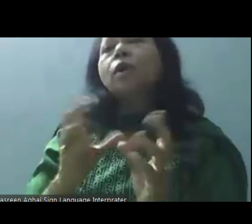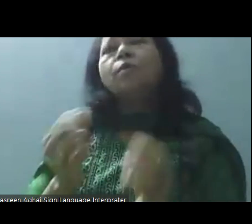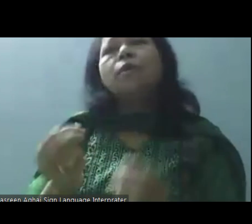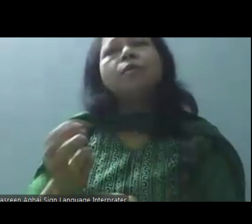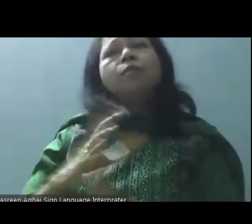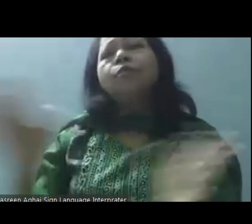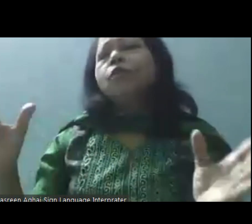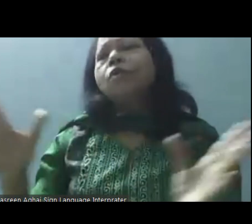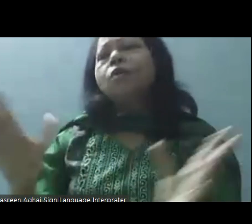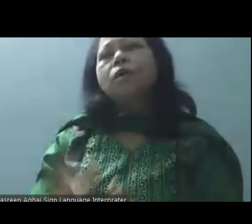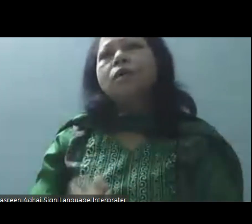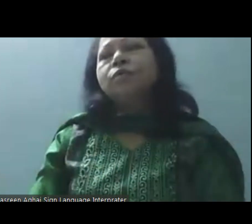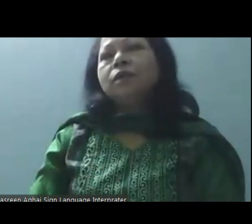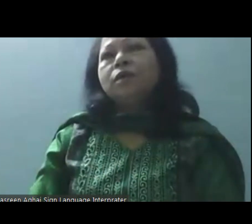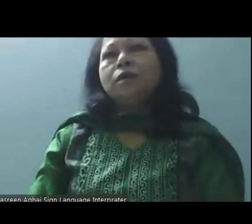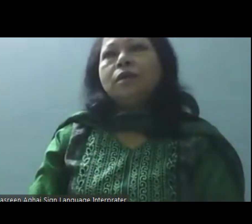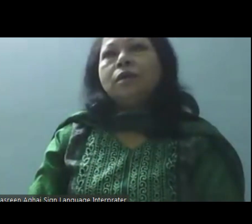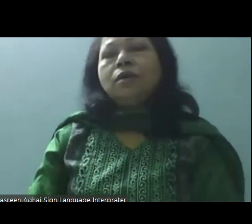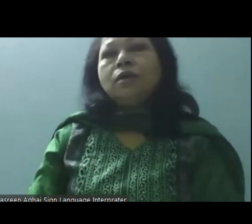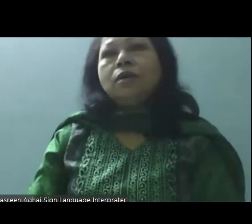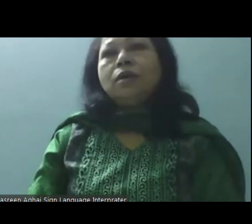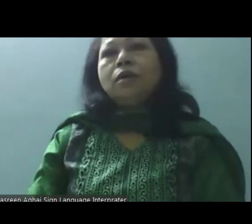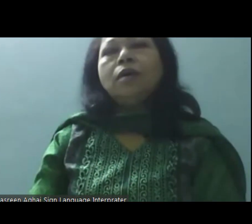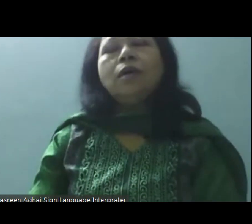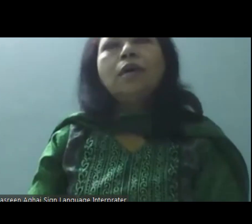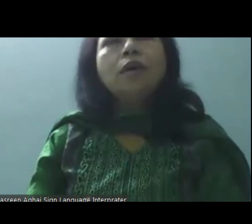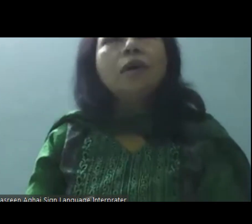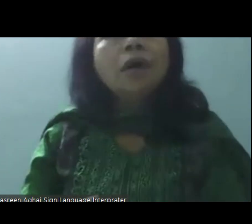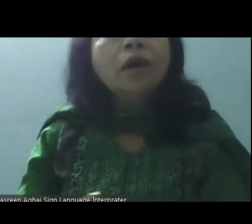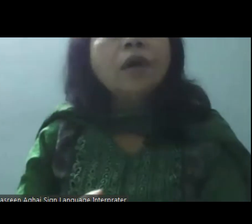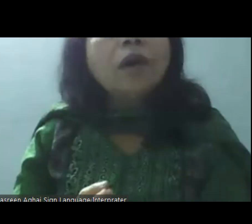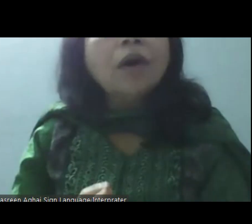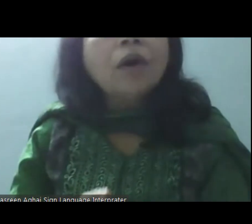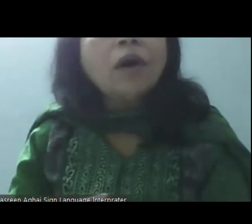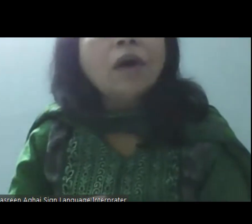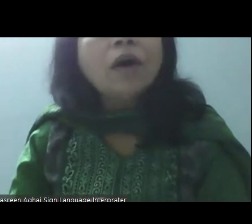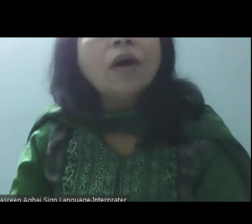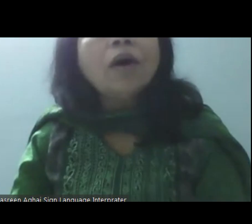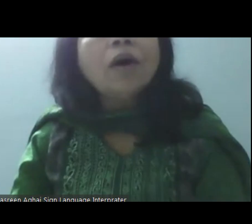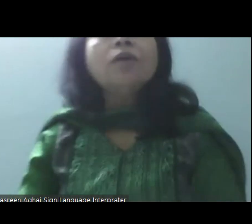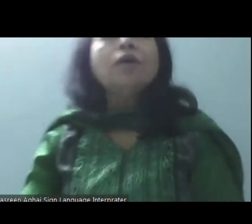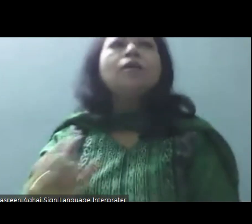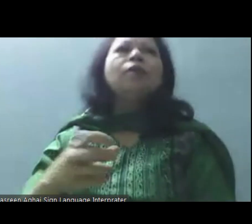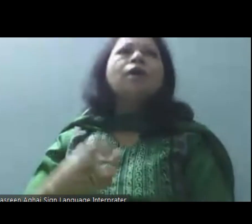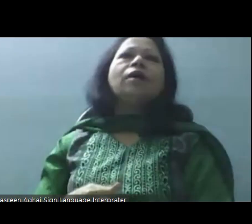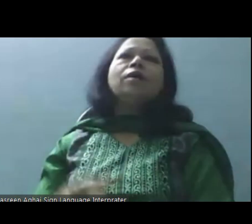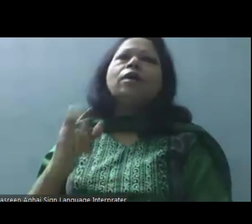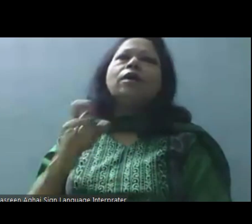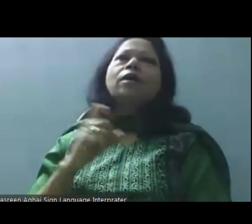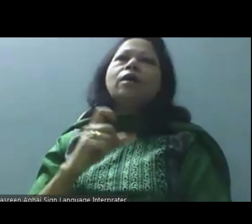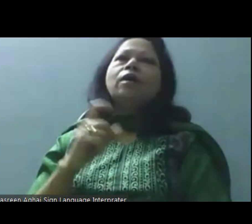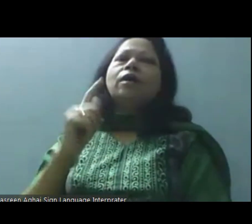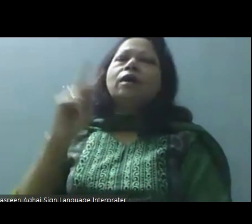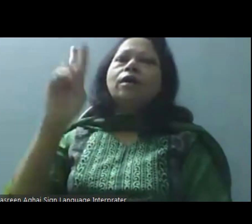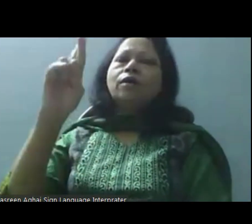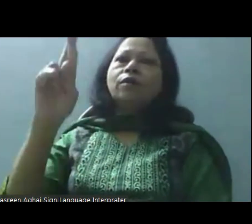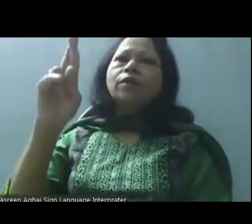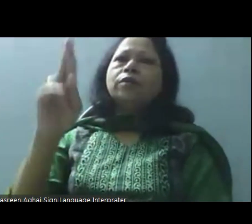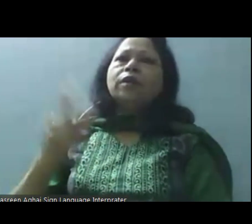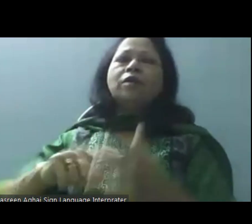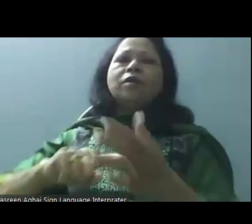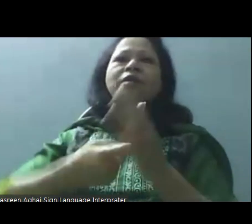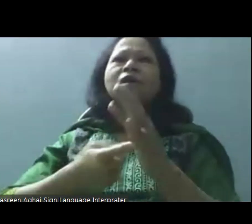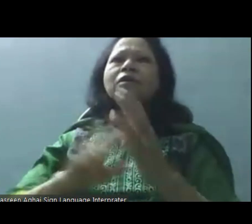patience of the women, especially rural women who have no technology and